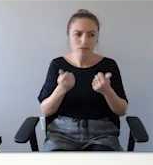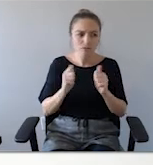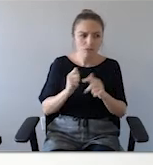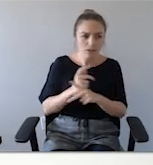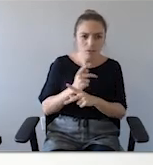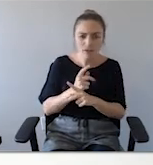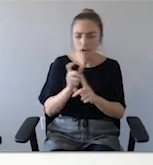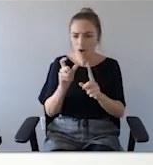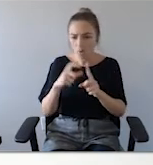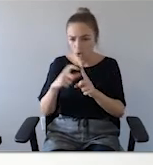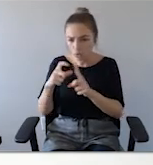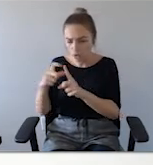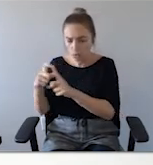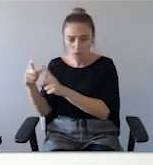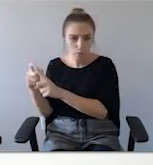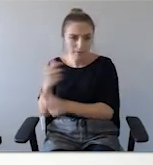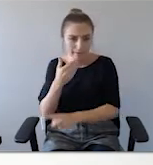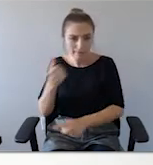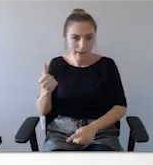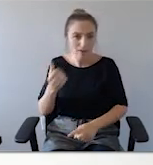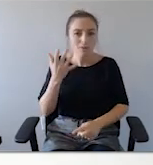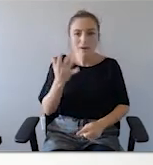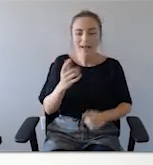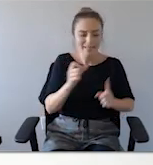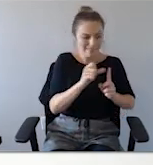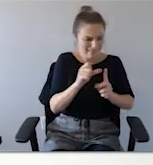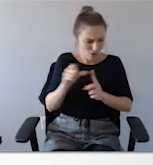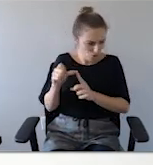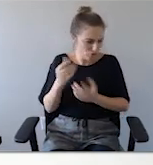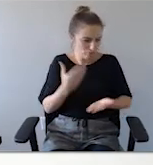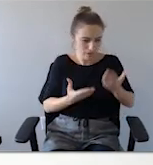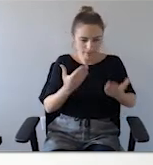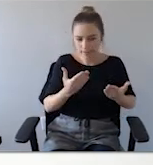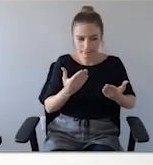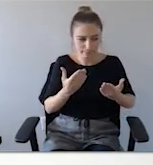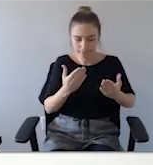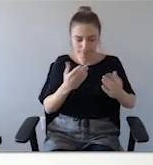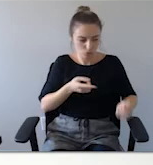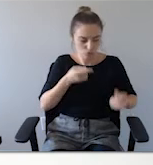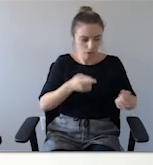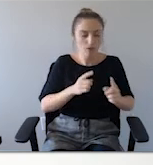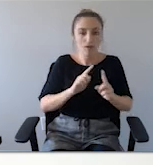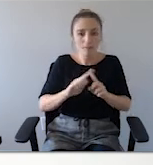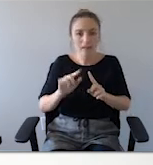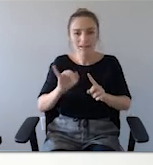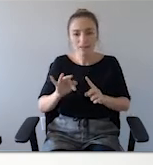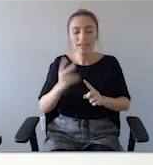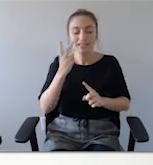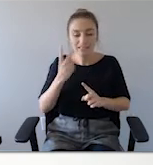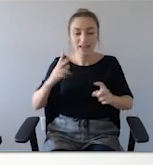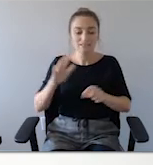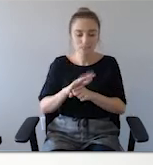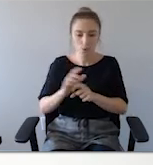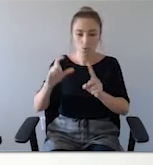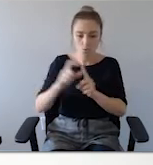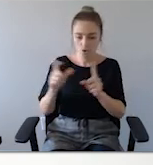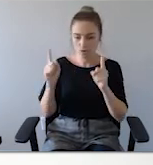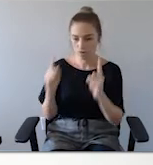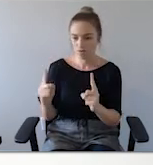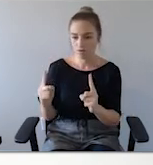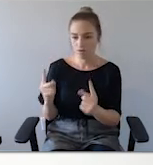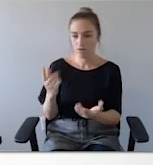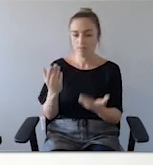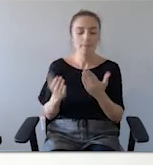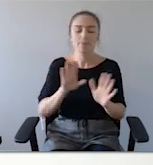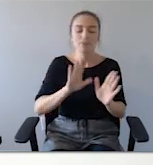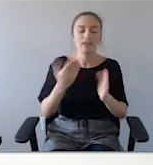letters mean. But if they see the word McDonald's, they know what that says and what it means. So I won't get off on a tangent